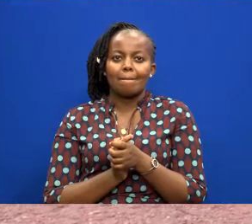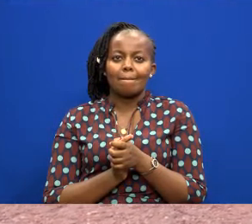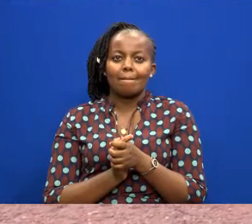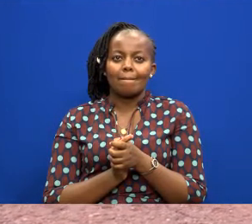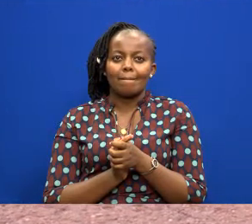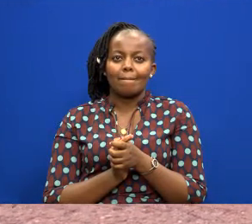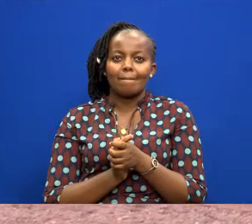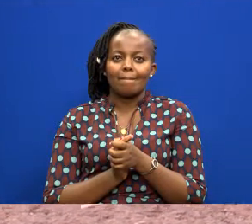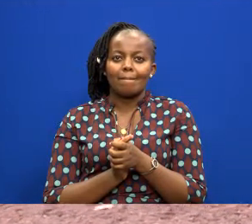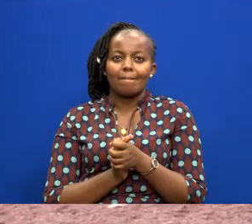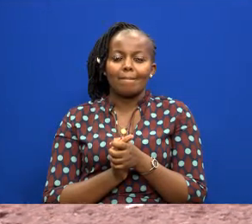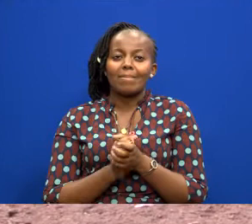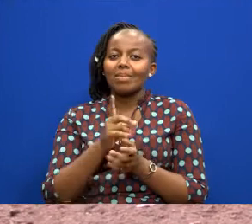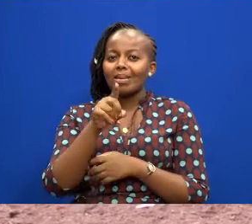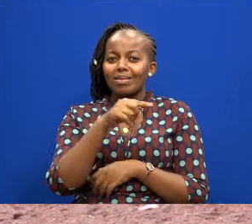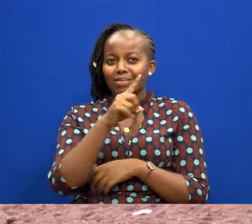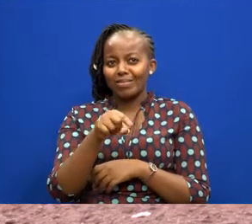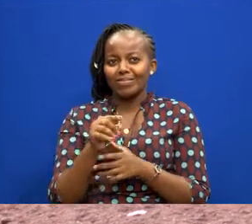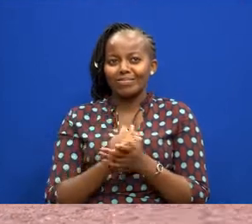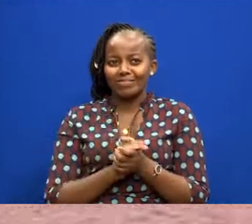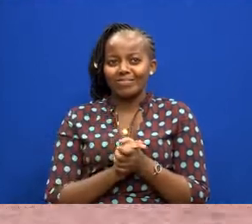toes. Oh, sawa, twende.